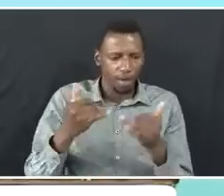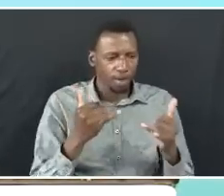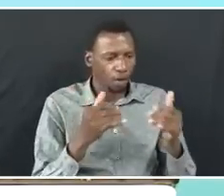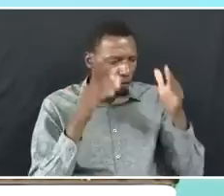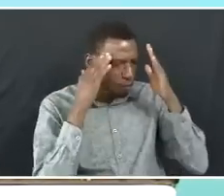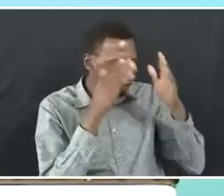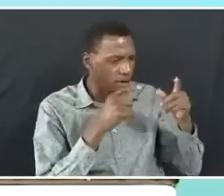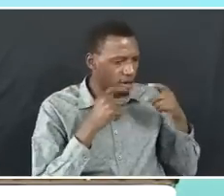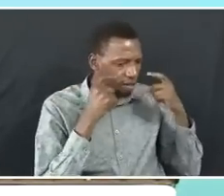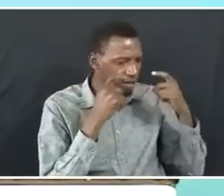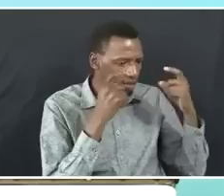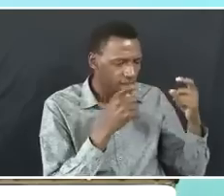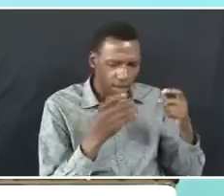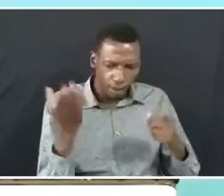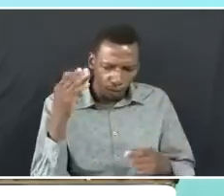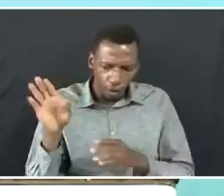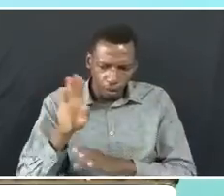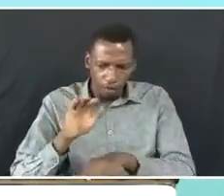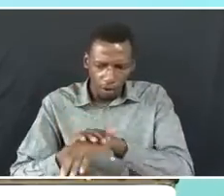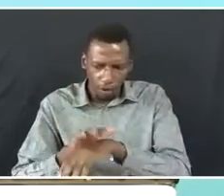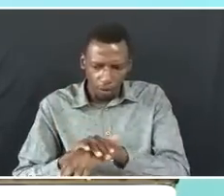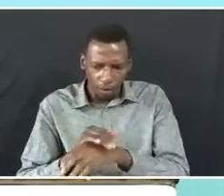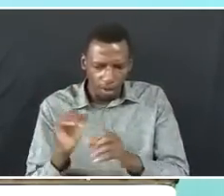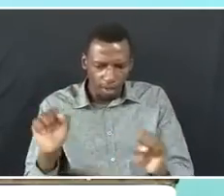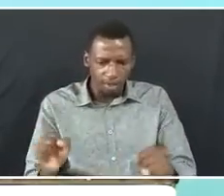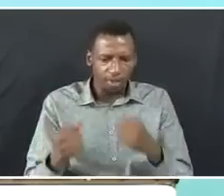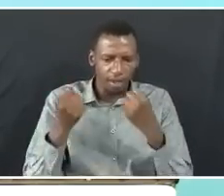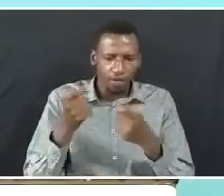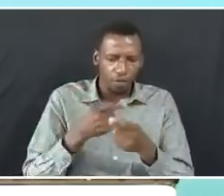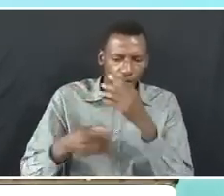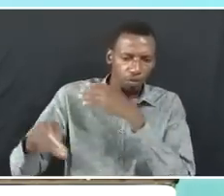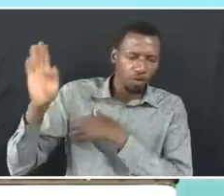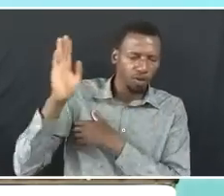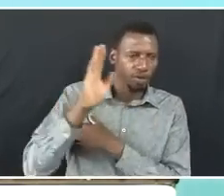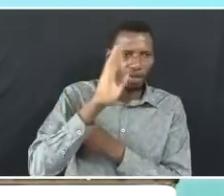of a just and holy God.